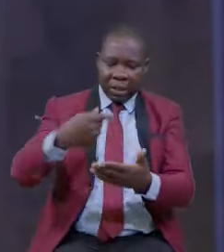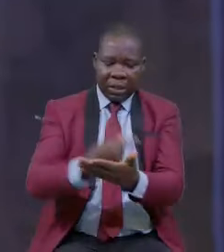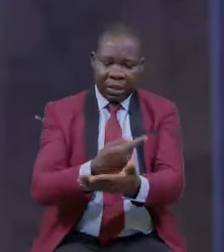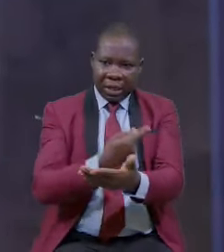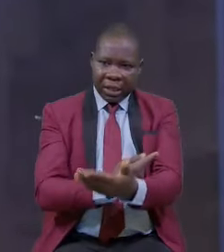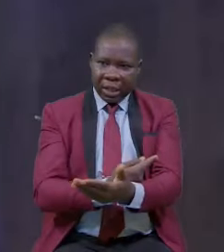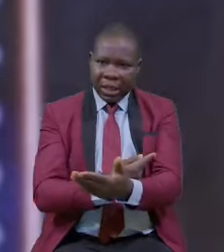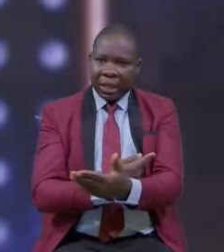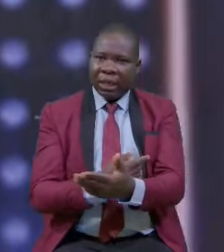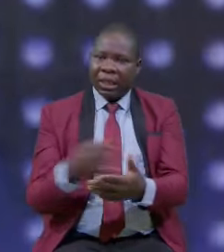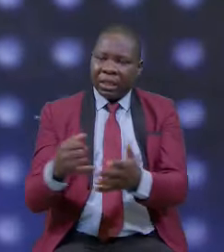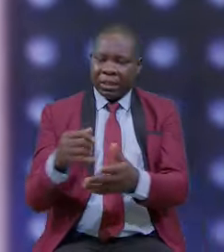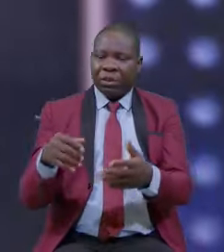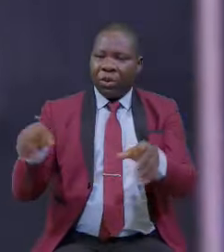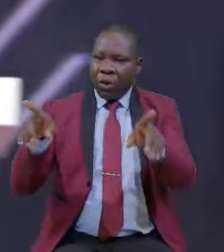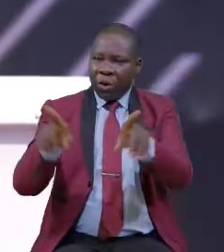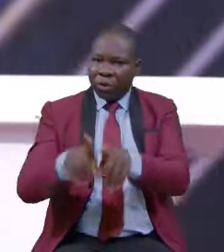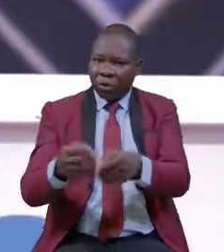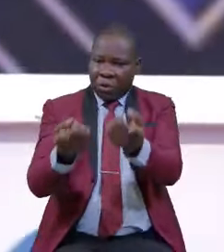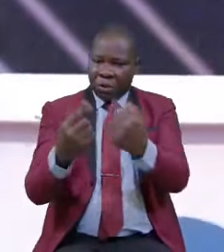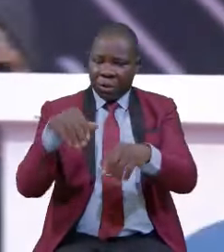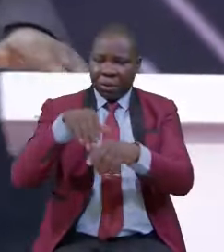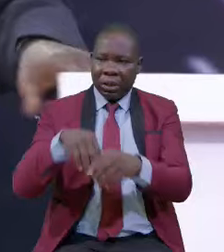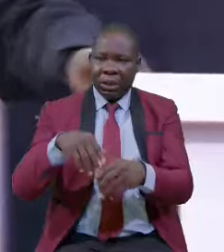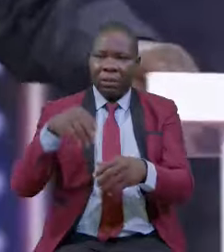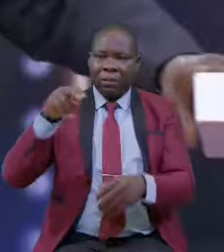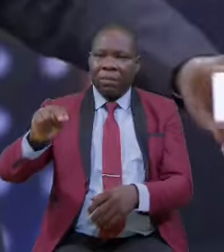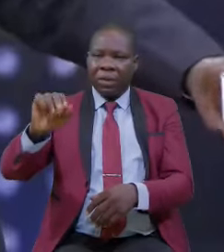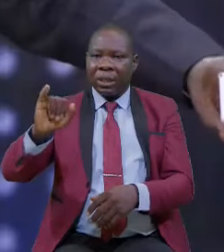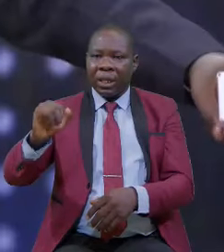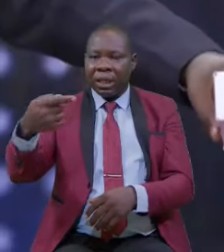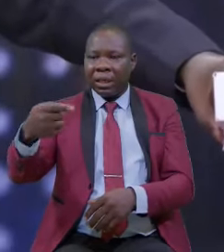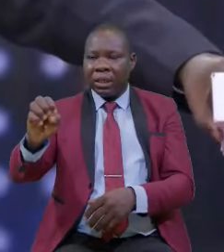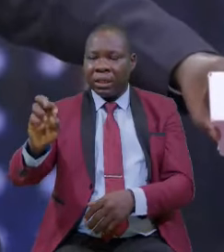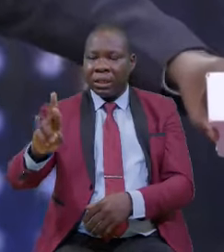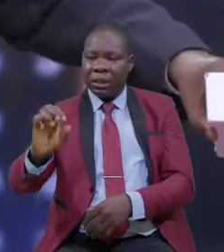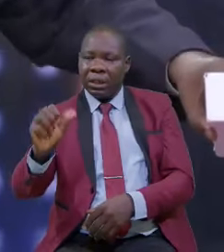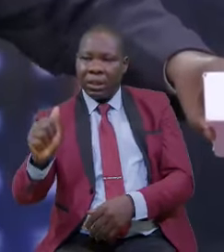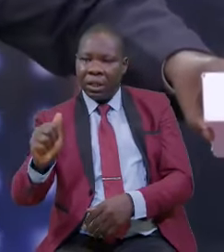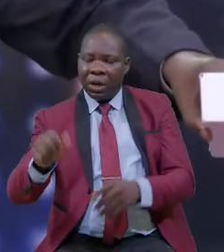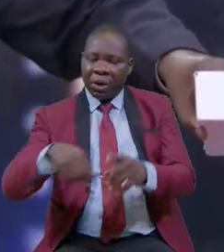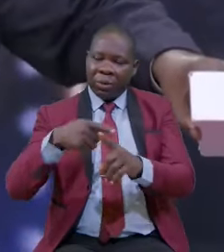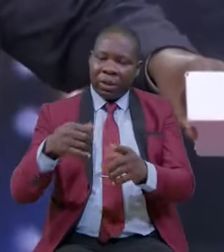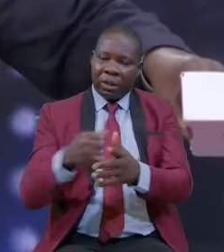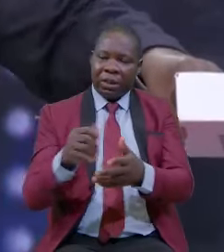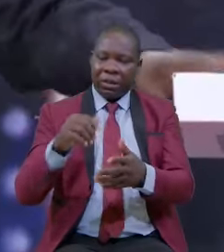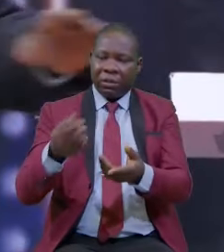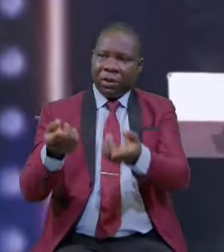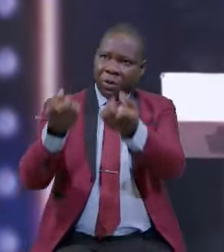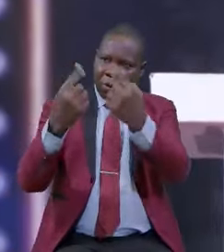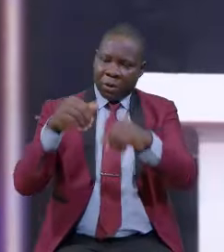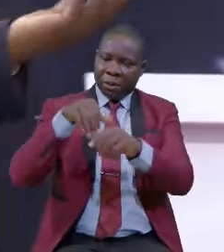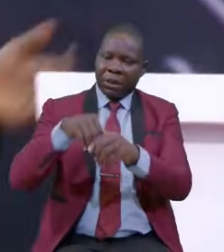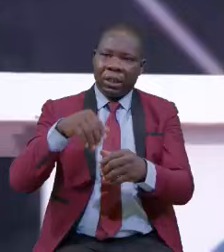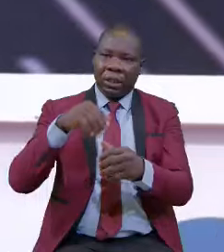When the rain falls in Africa, it does the same thing it does in America. When the rain falls in